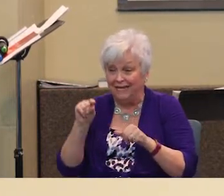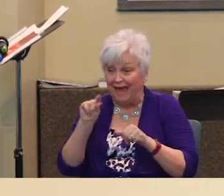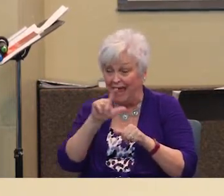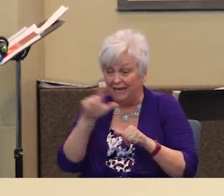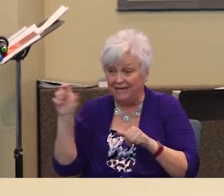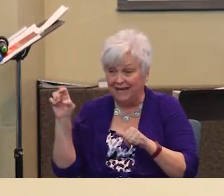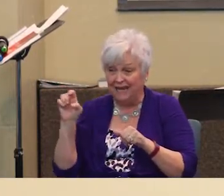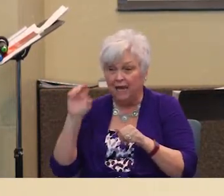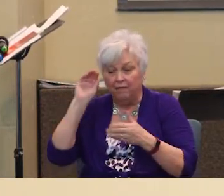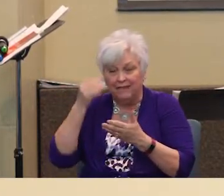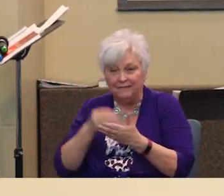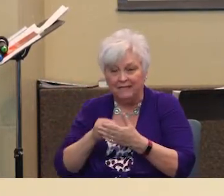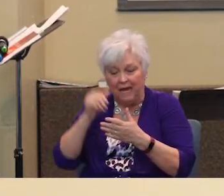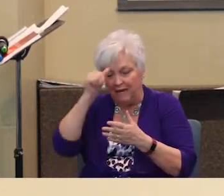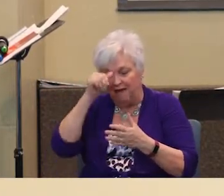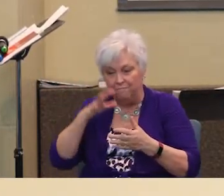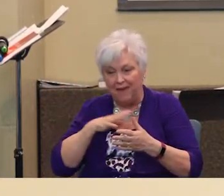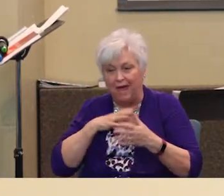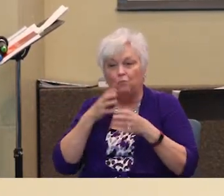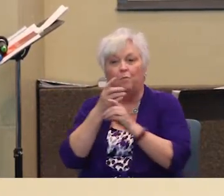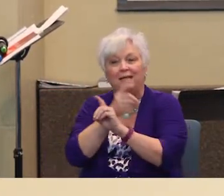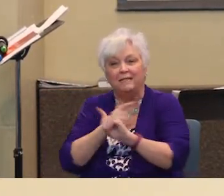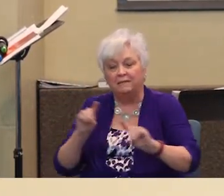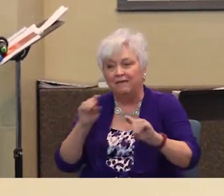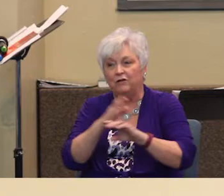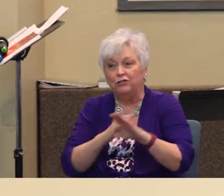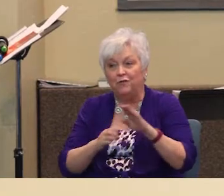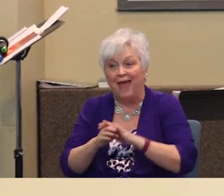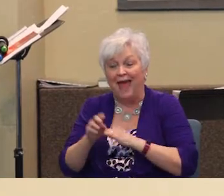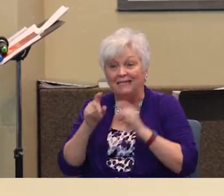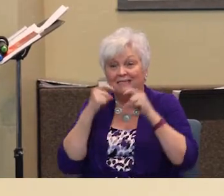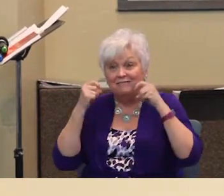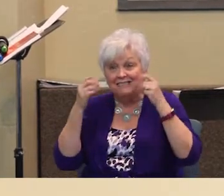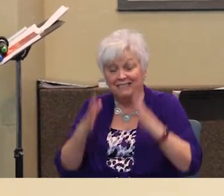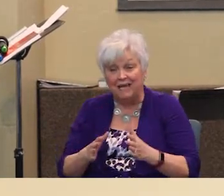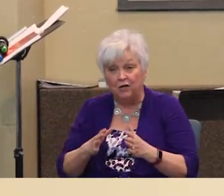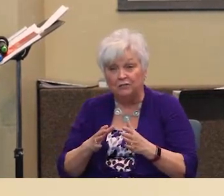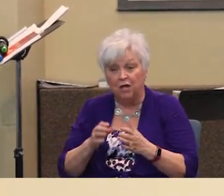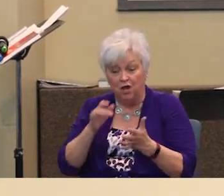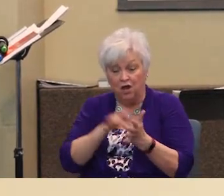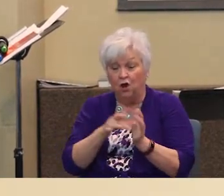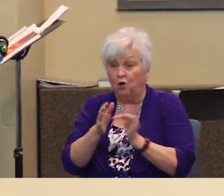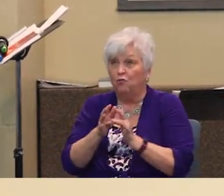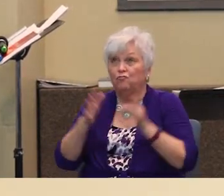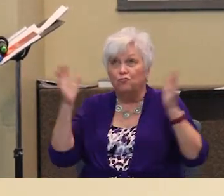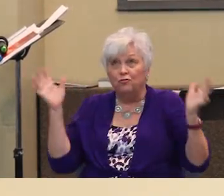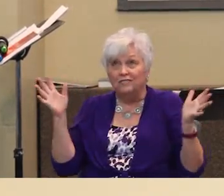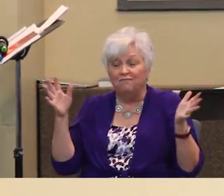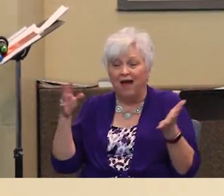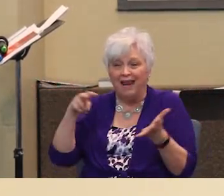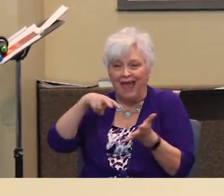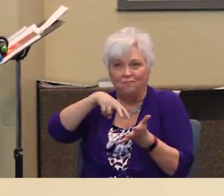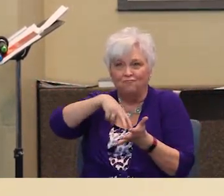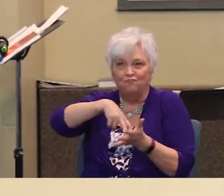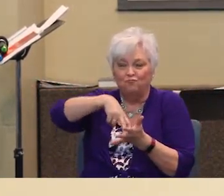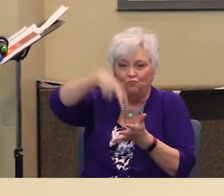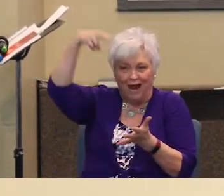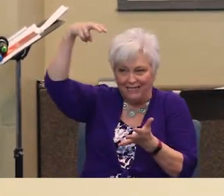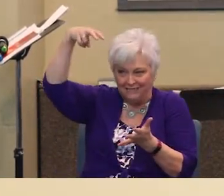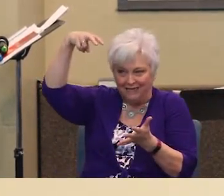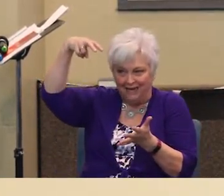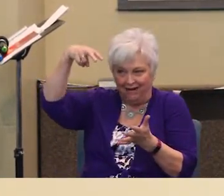Man must be delivered to the hands of sinners, be crucified on the third day, and be raised again."